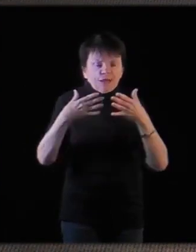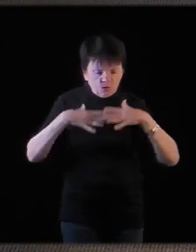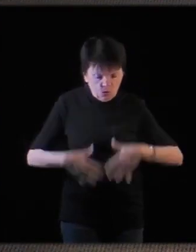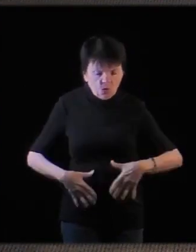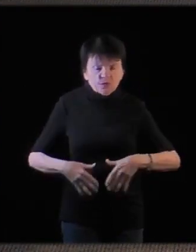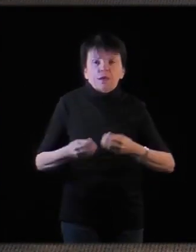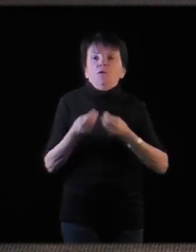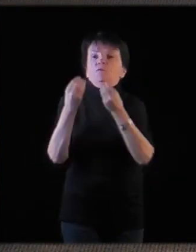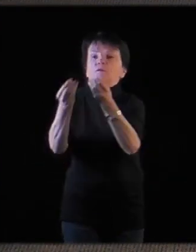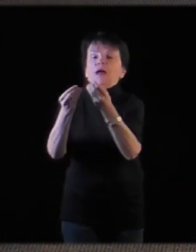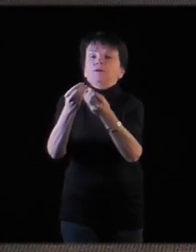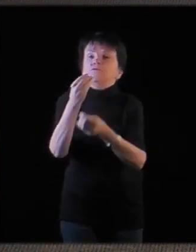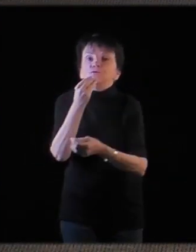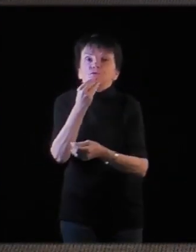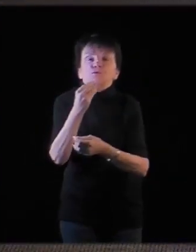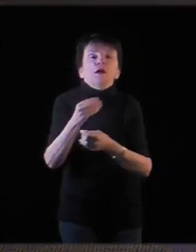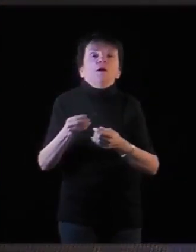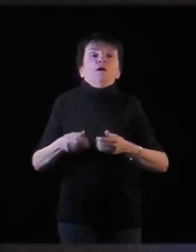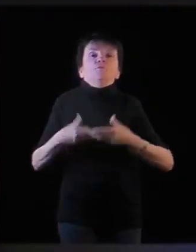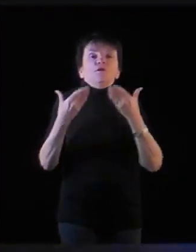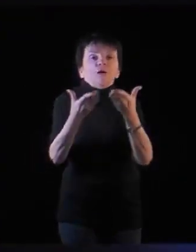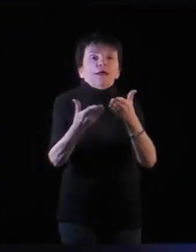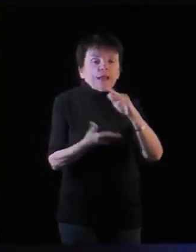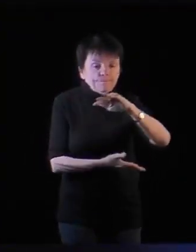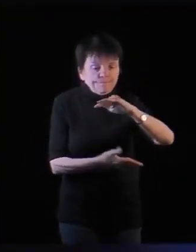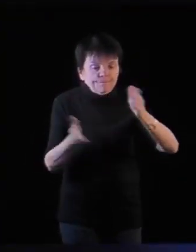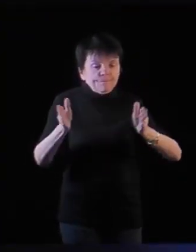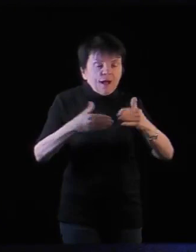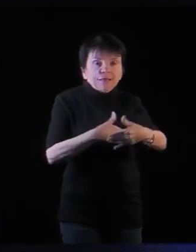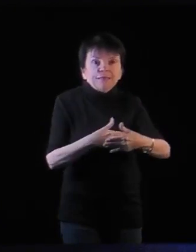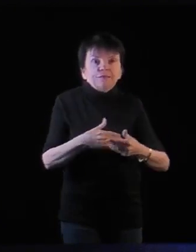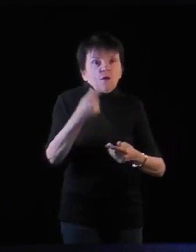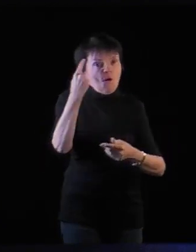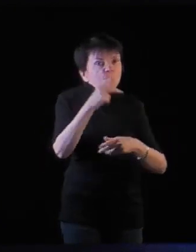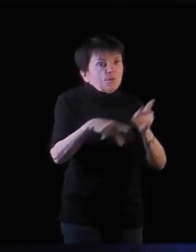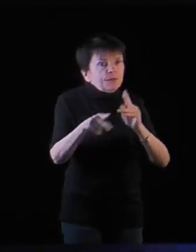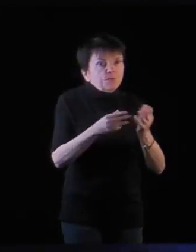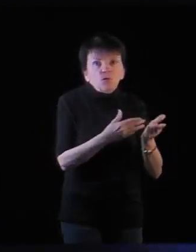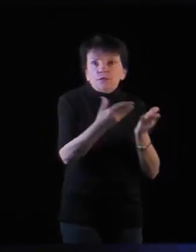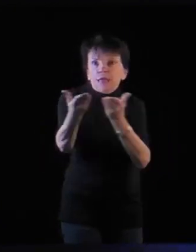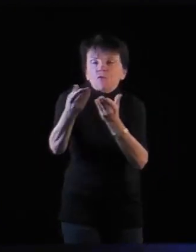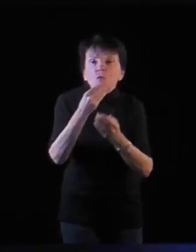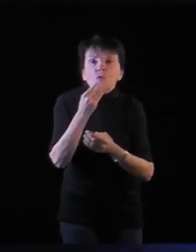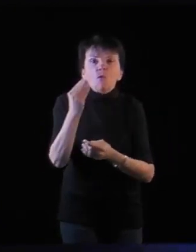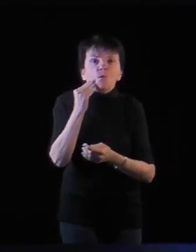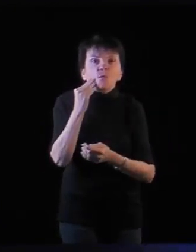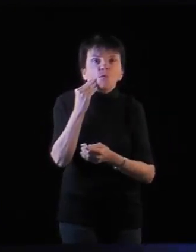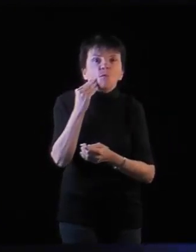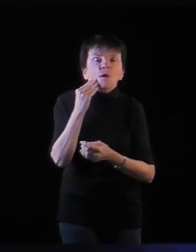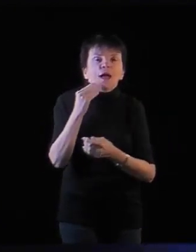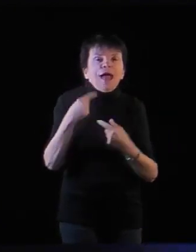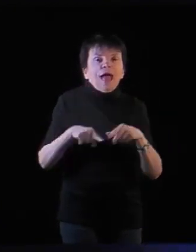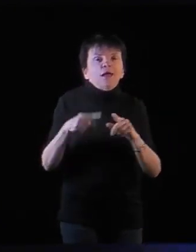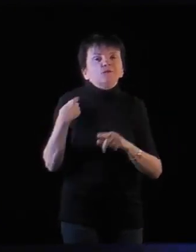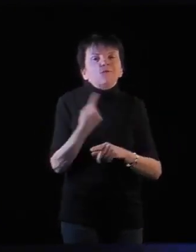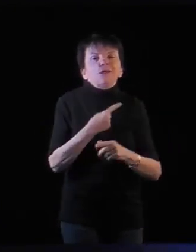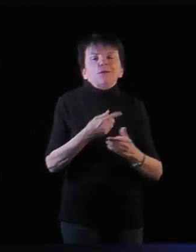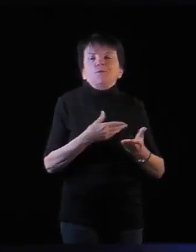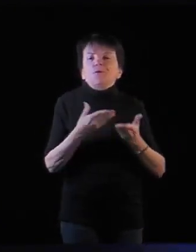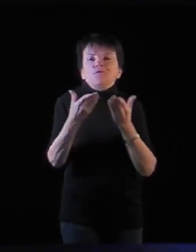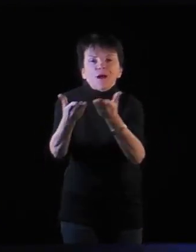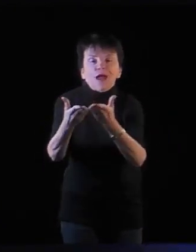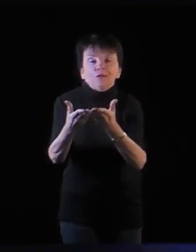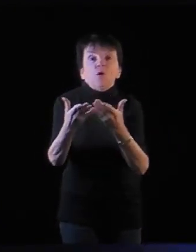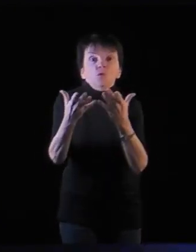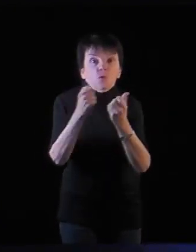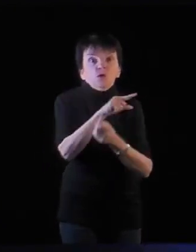food, providing boxes to be able to take home. And as we provide those things, we want you to be a part